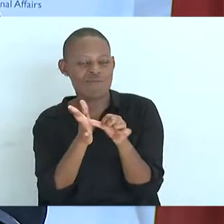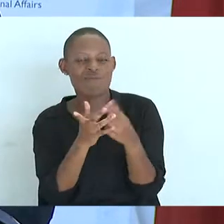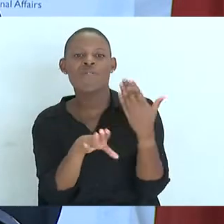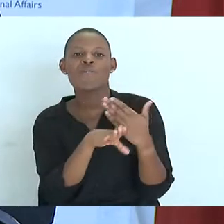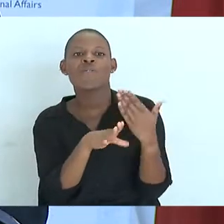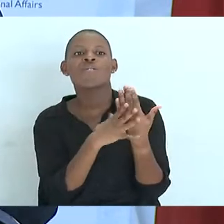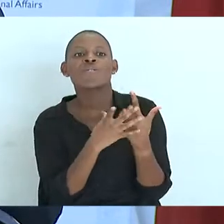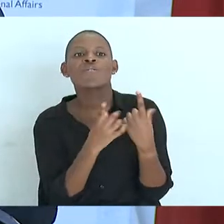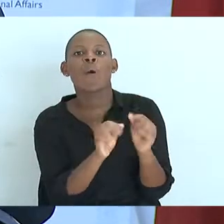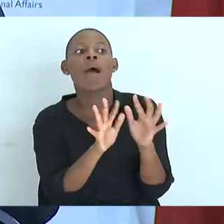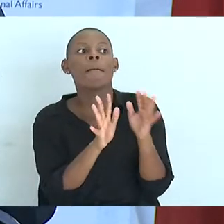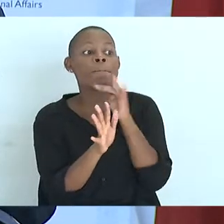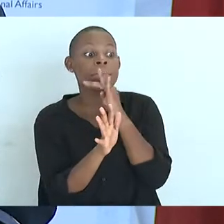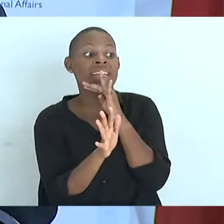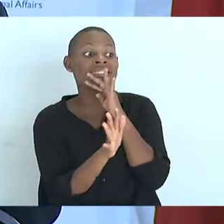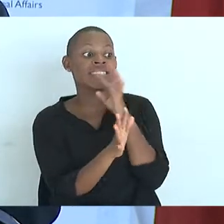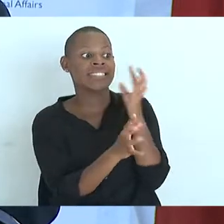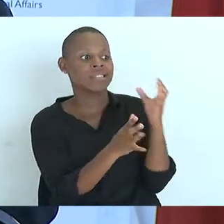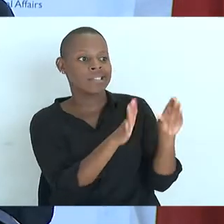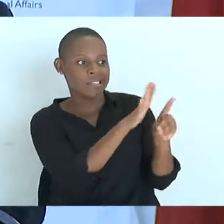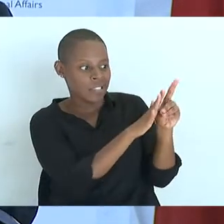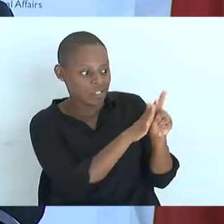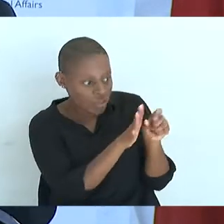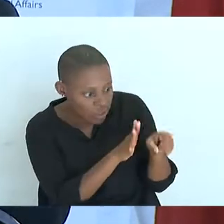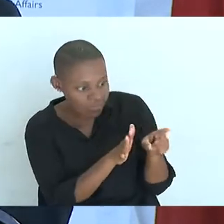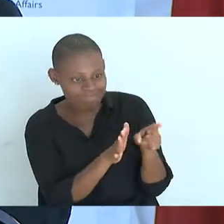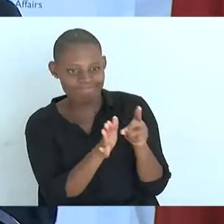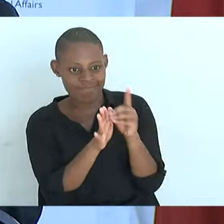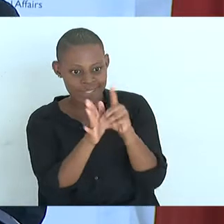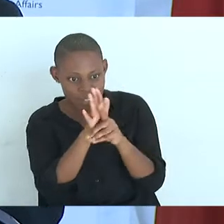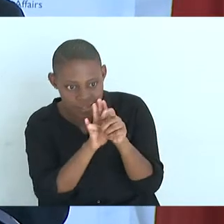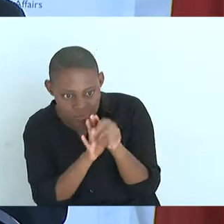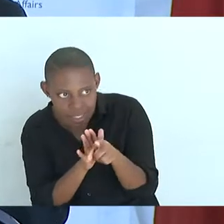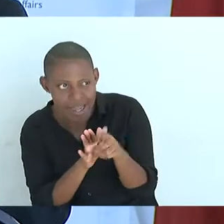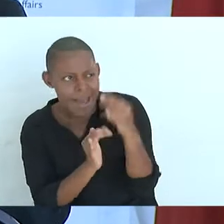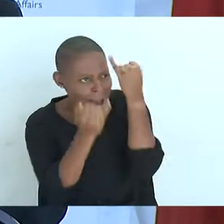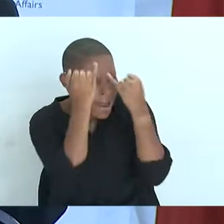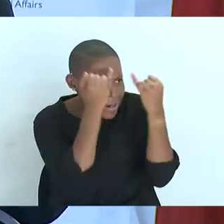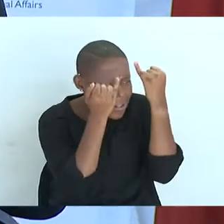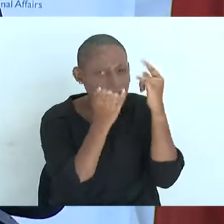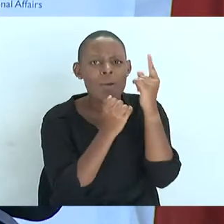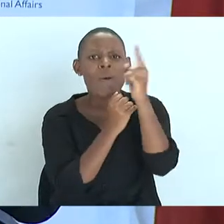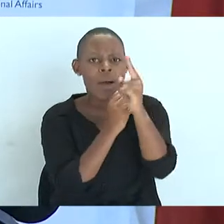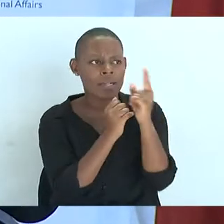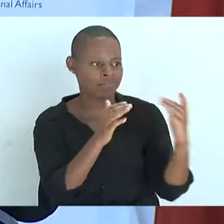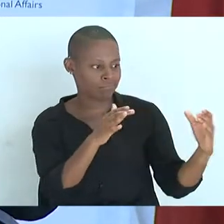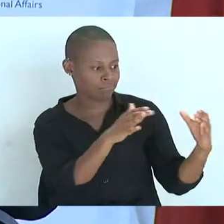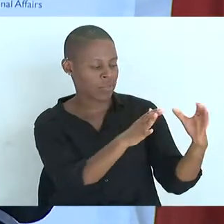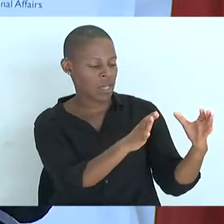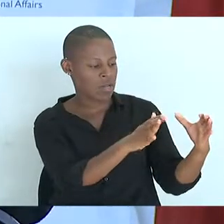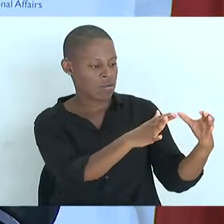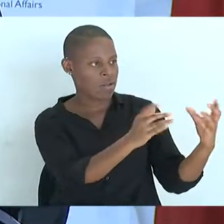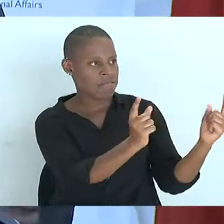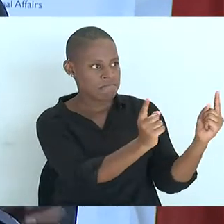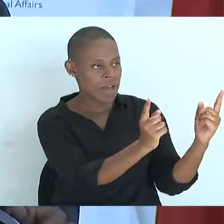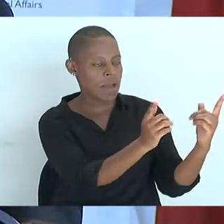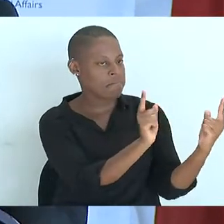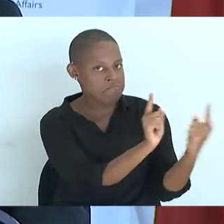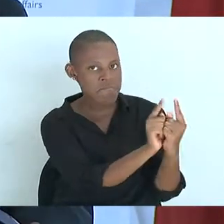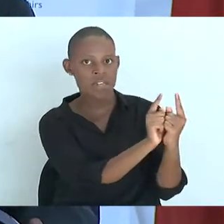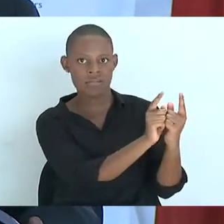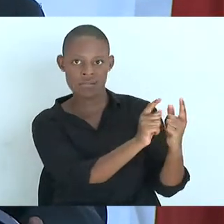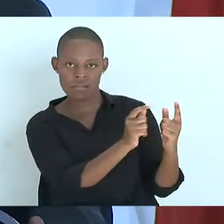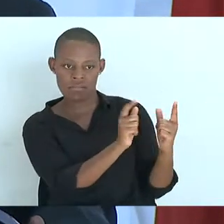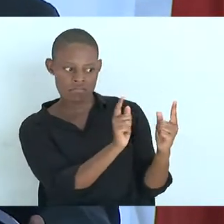see how we are going to fit in, what ideas that we have that's going to plug into this bigger